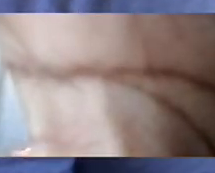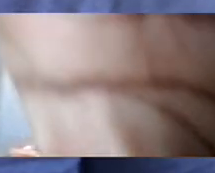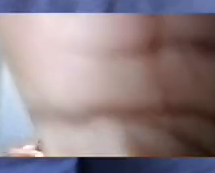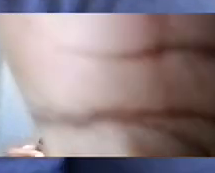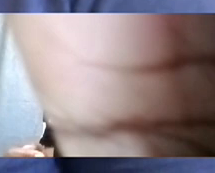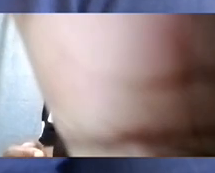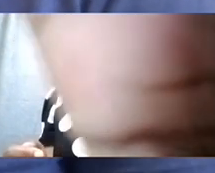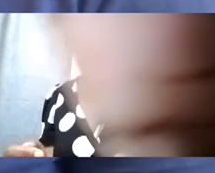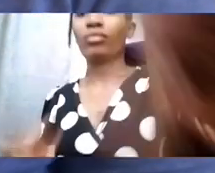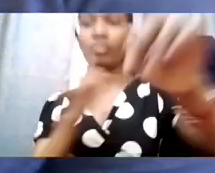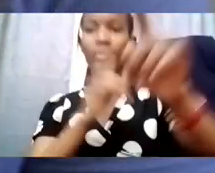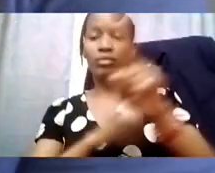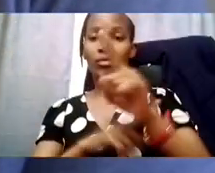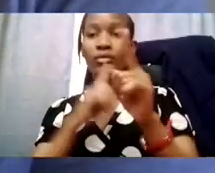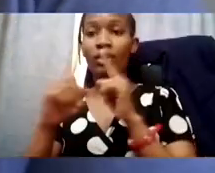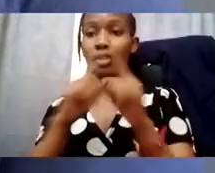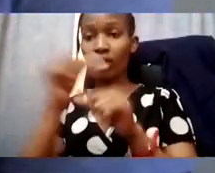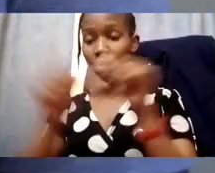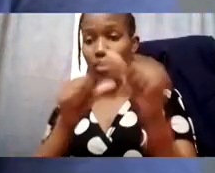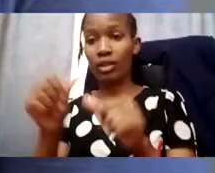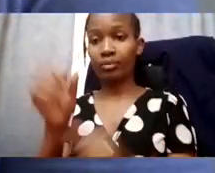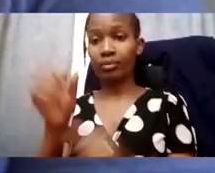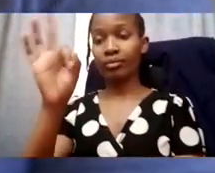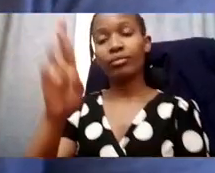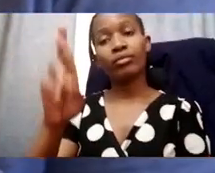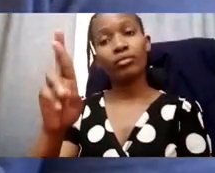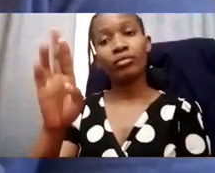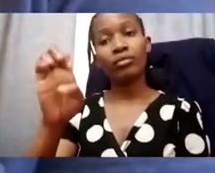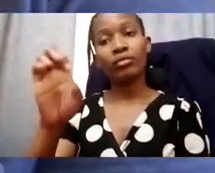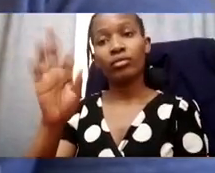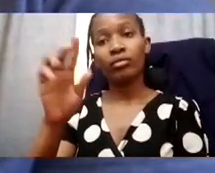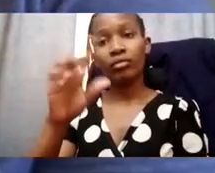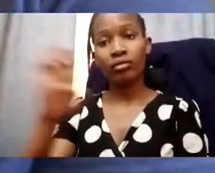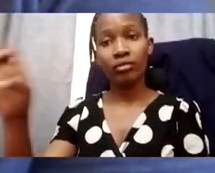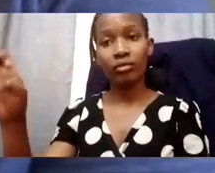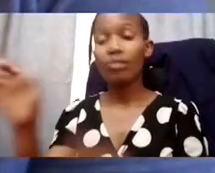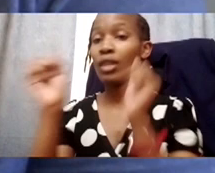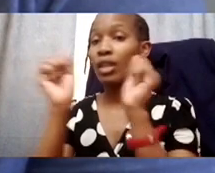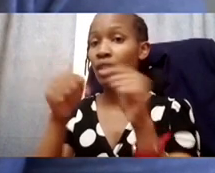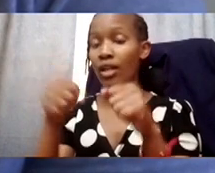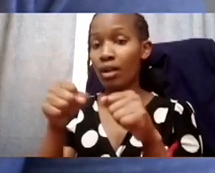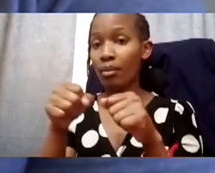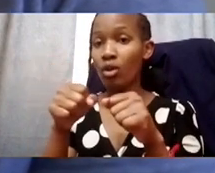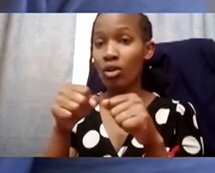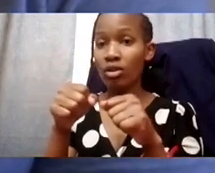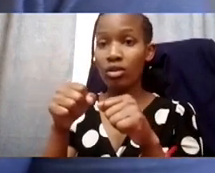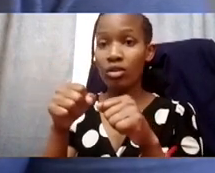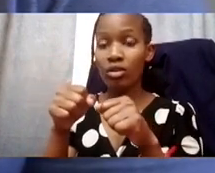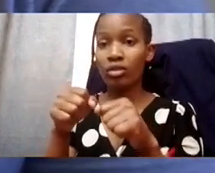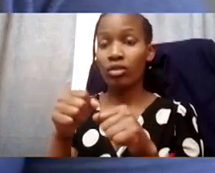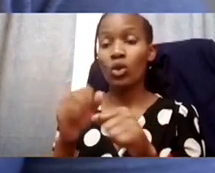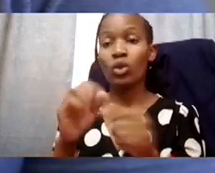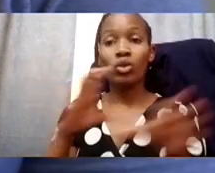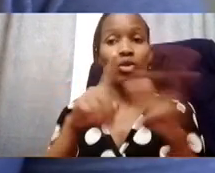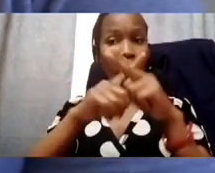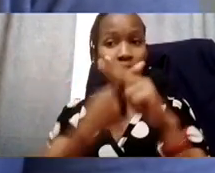talk about refugees, athletes, it was the first time that we were able to thank the athletes for the Olympics. And